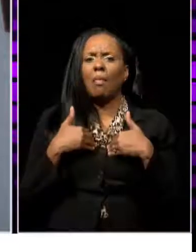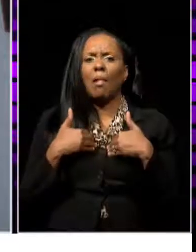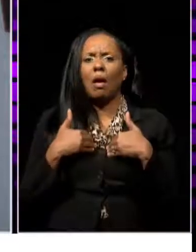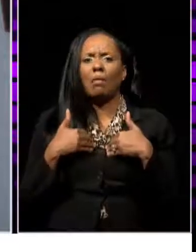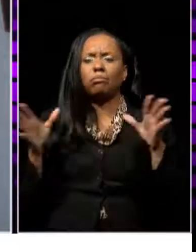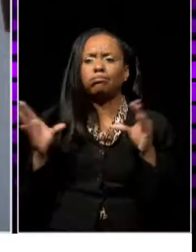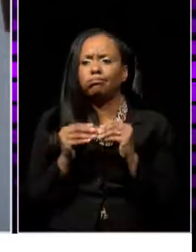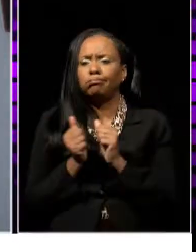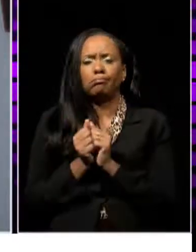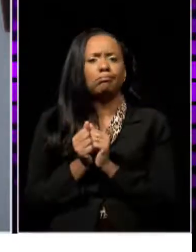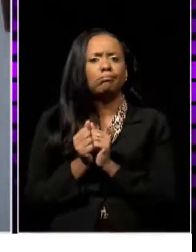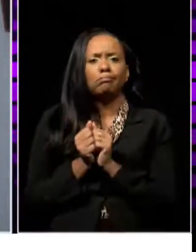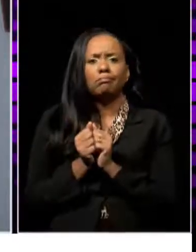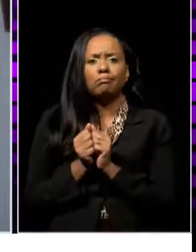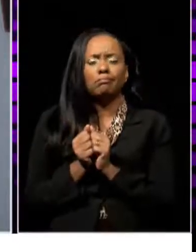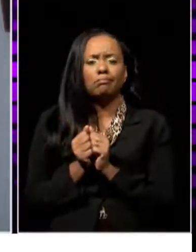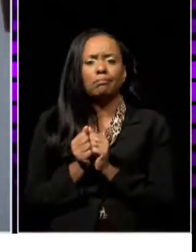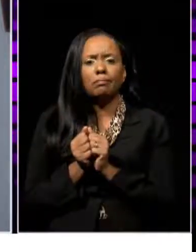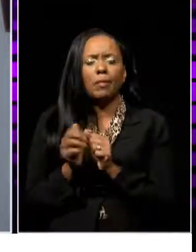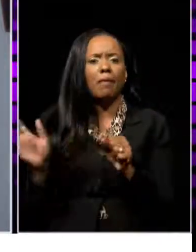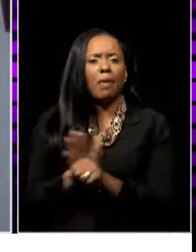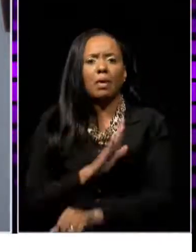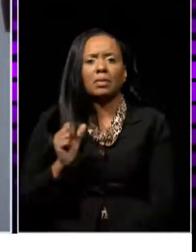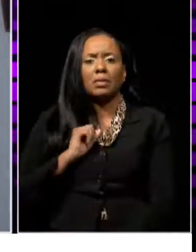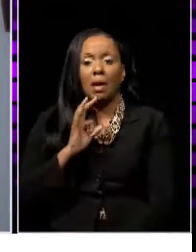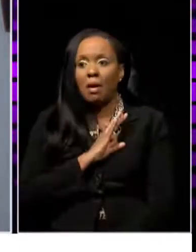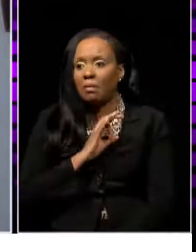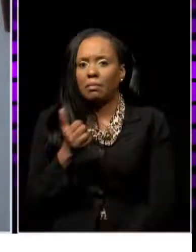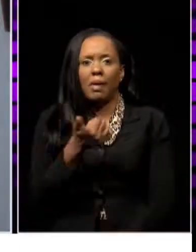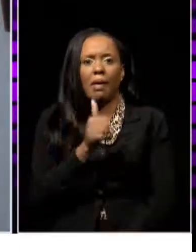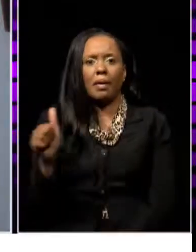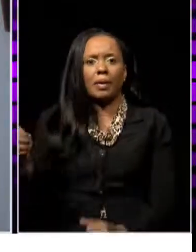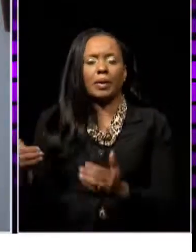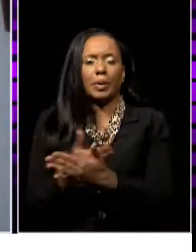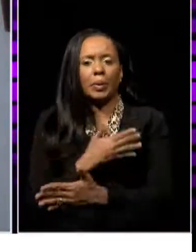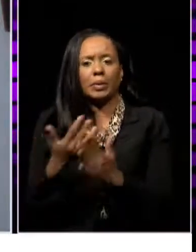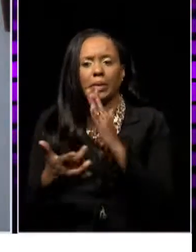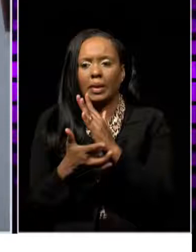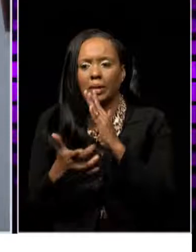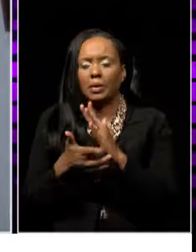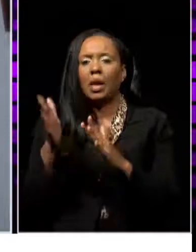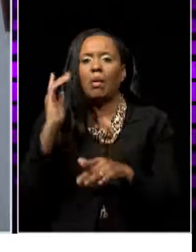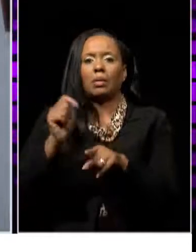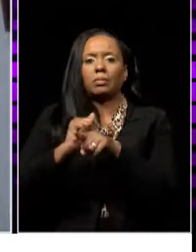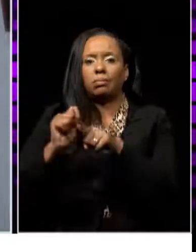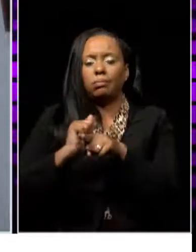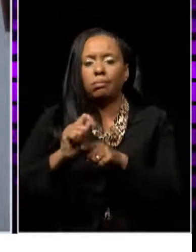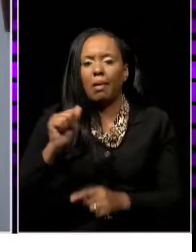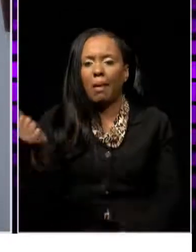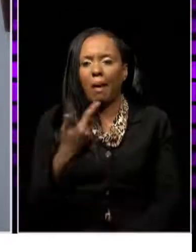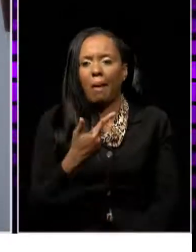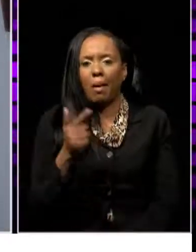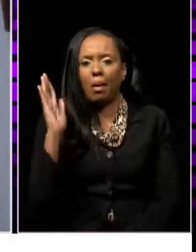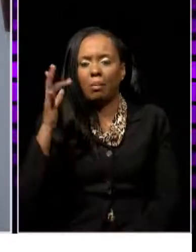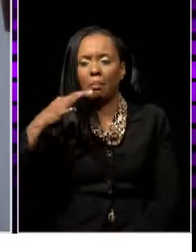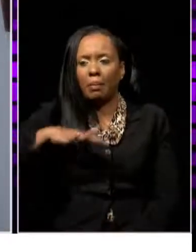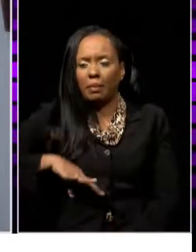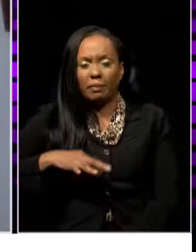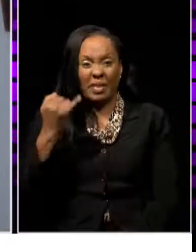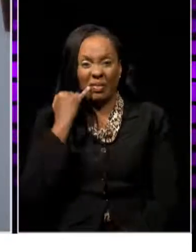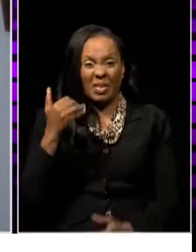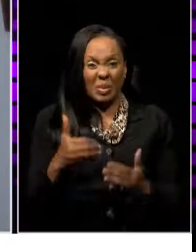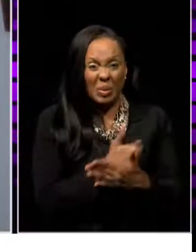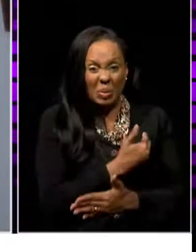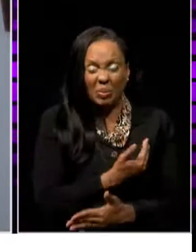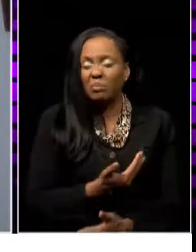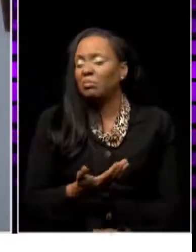So if there are any new technologies, I would bring them on board for the whole staff, and everybody will get to benefit from anything that is new or any